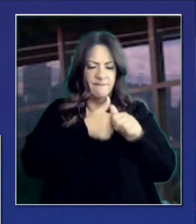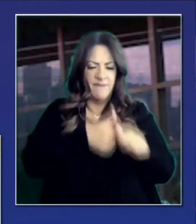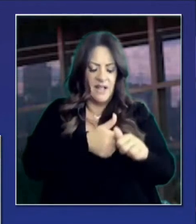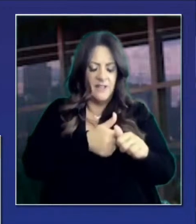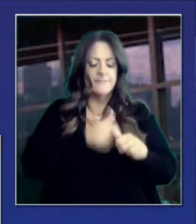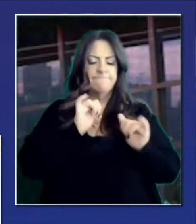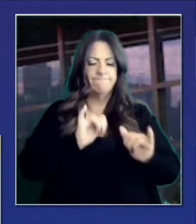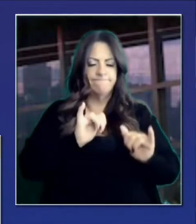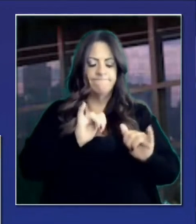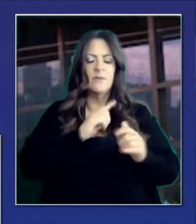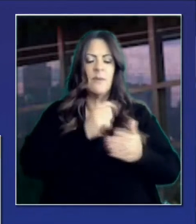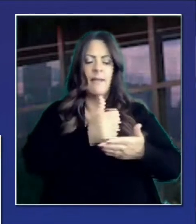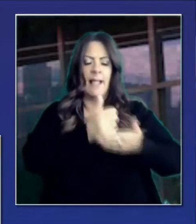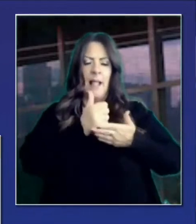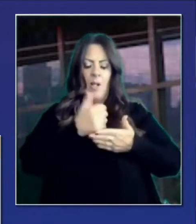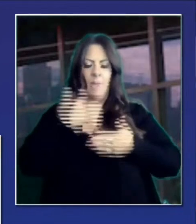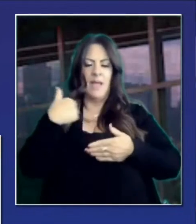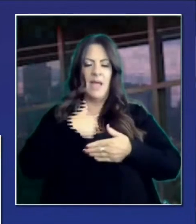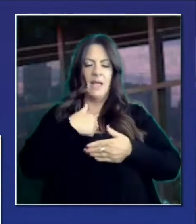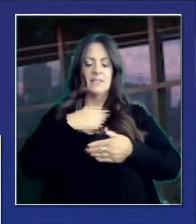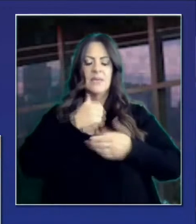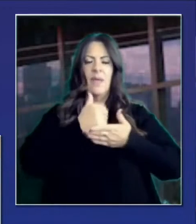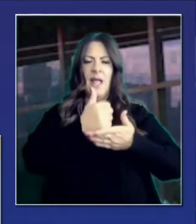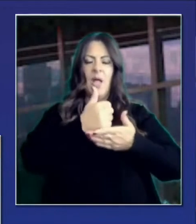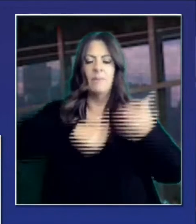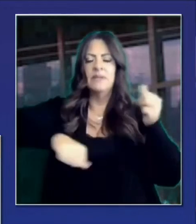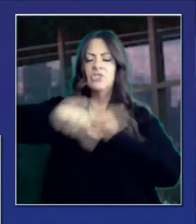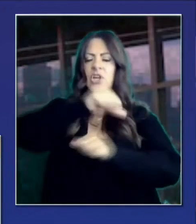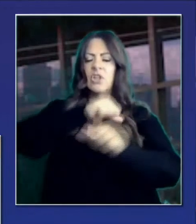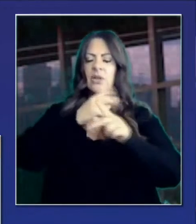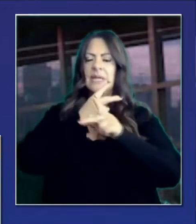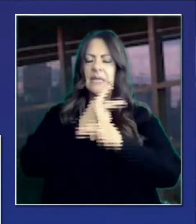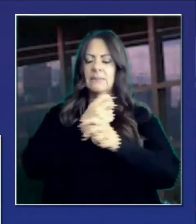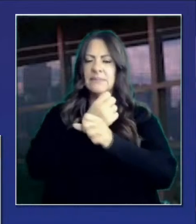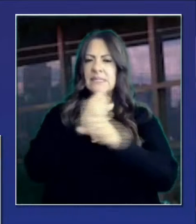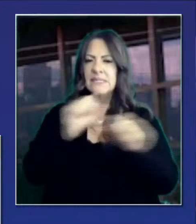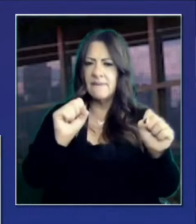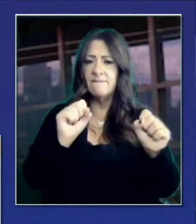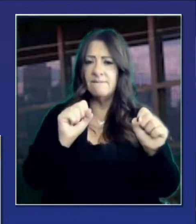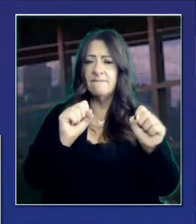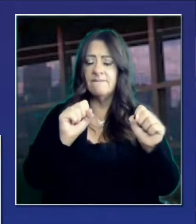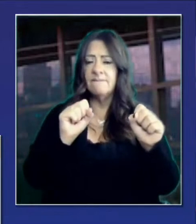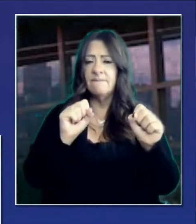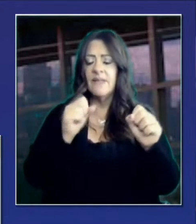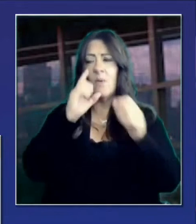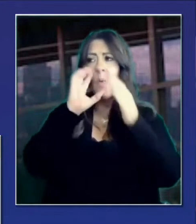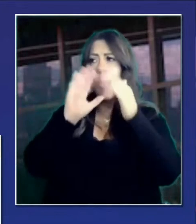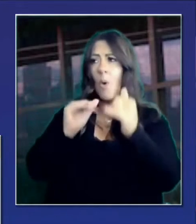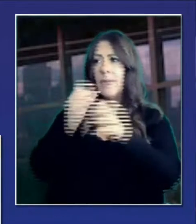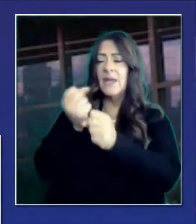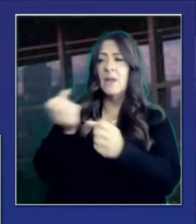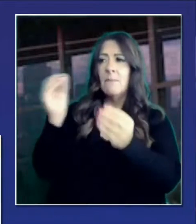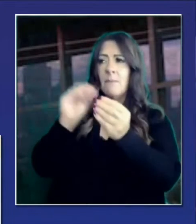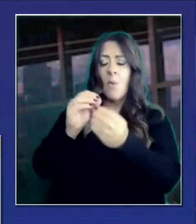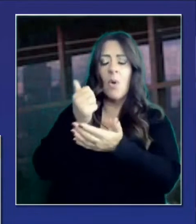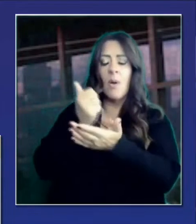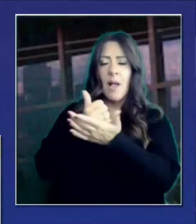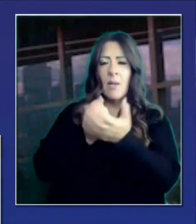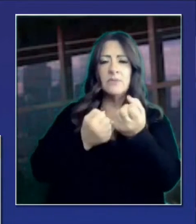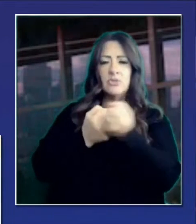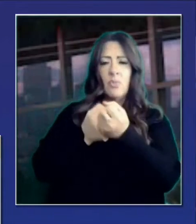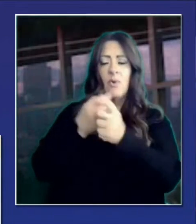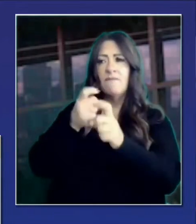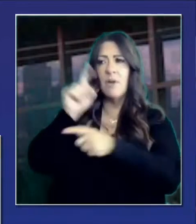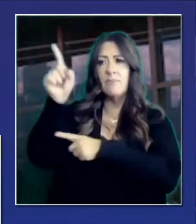vaccine aggressively out into our communities, getting it hopefully more and more from the federal government, and then working exactly